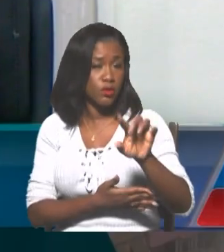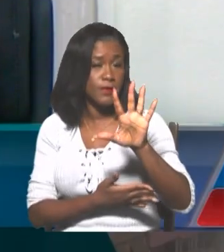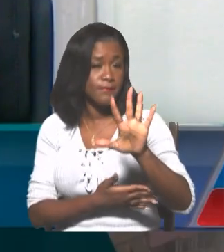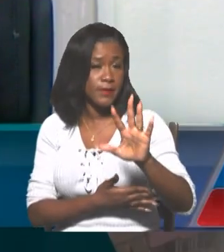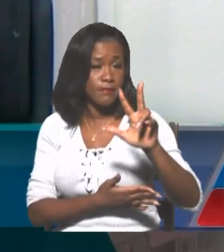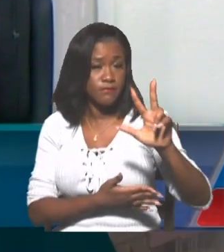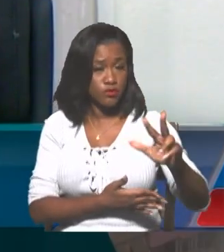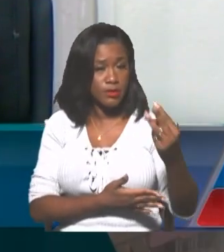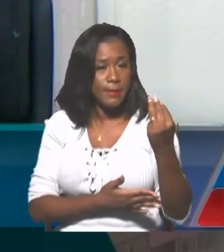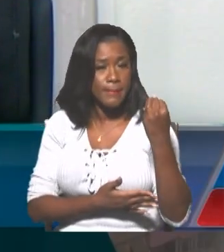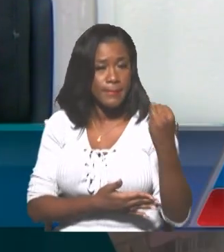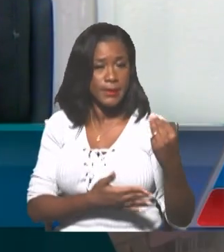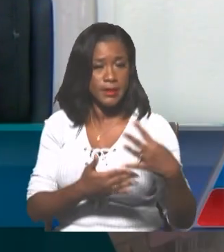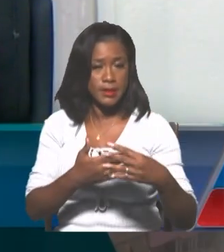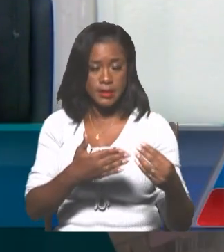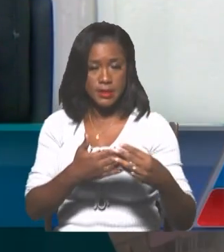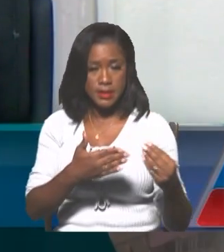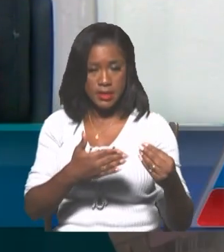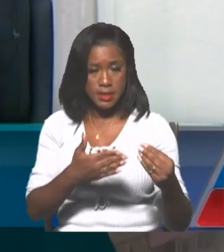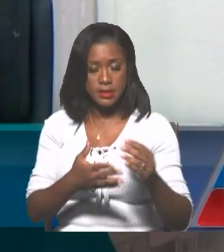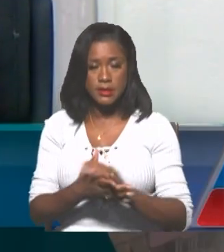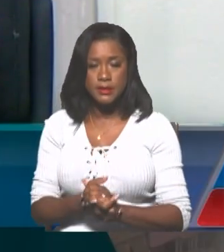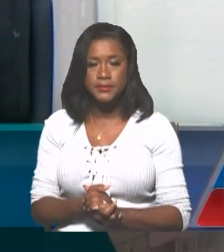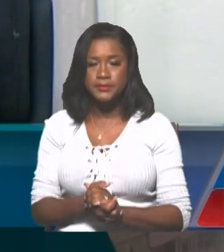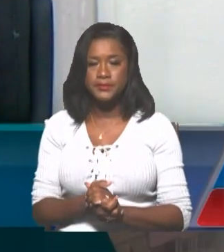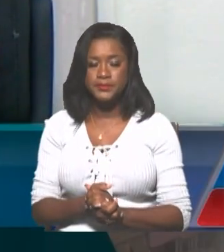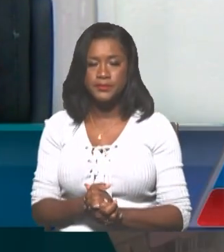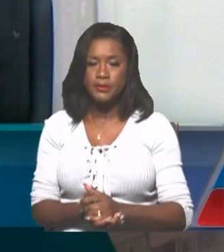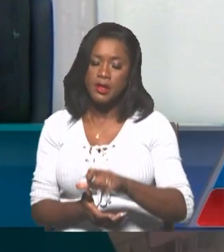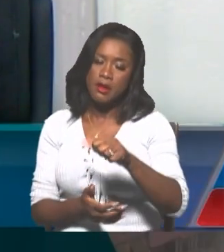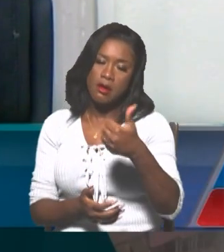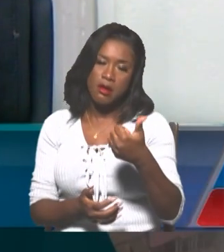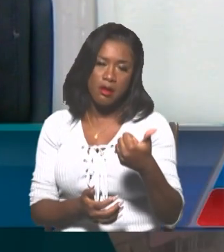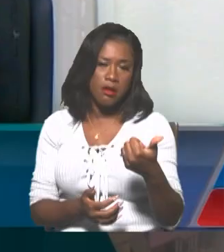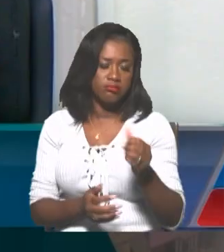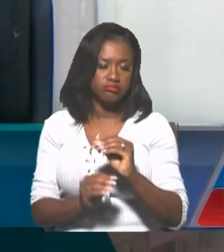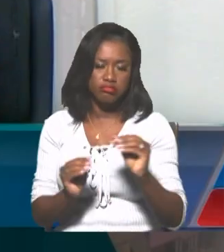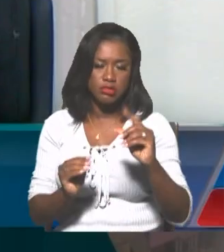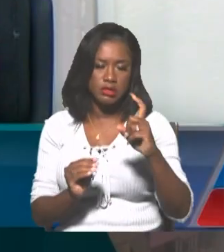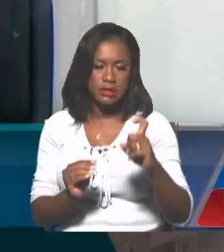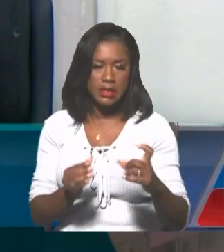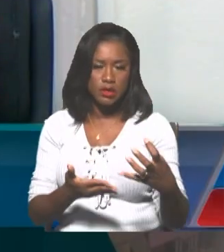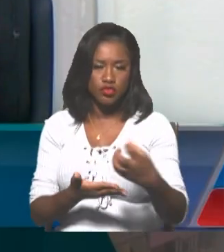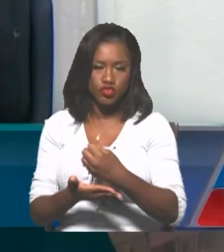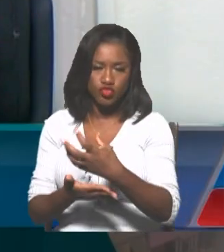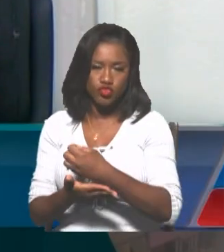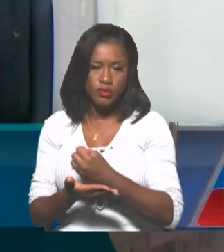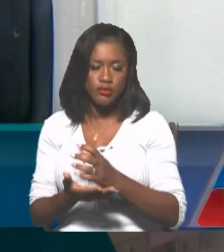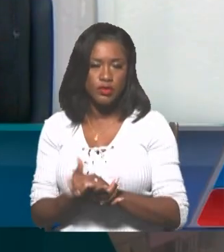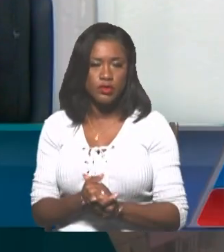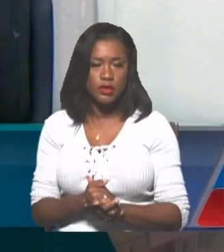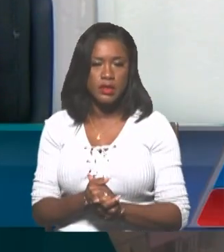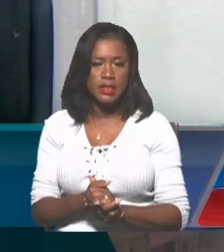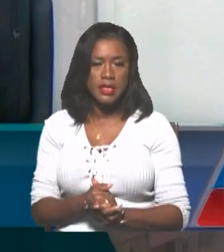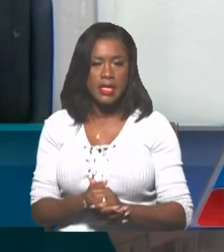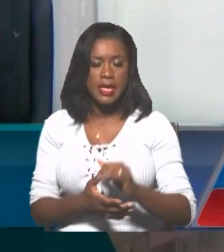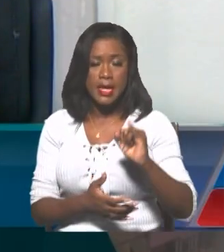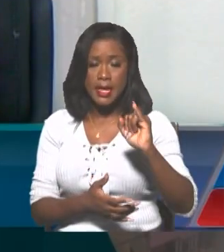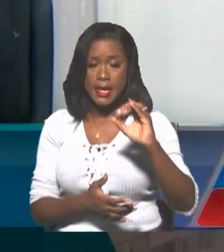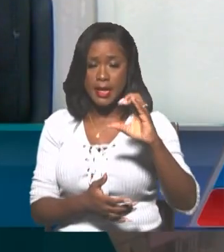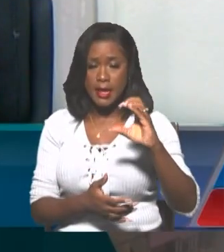$223.53 million. Other taxes or other non-tax revenues include property income